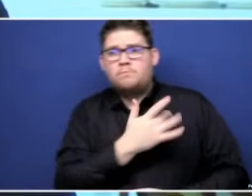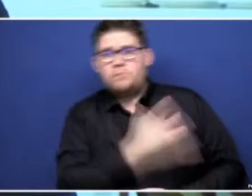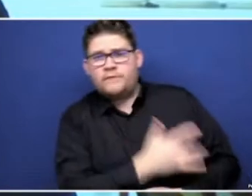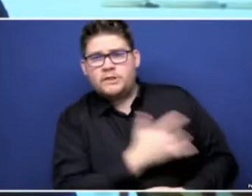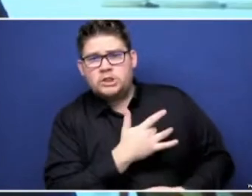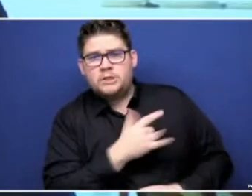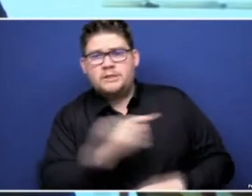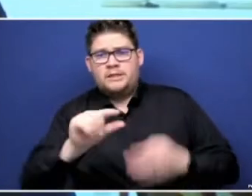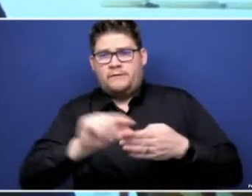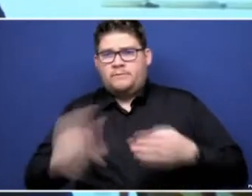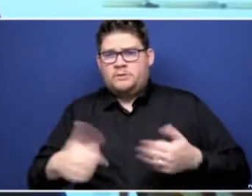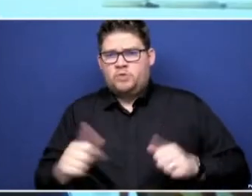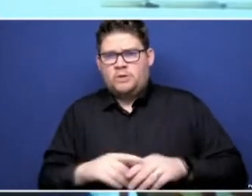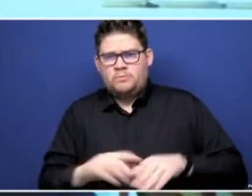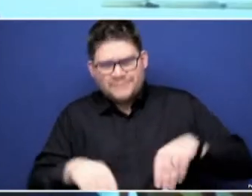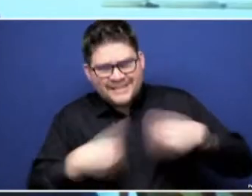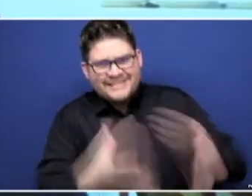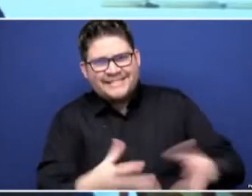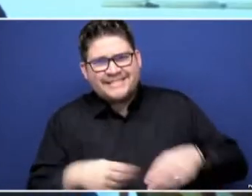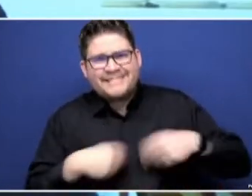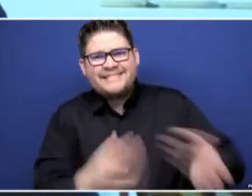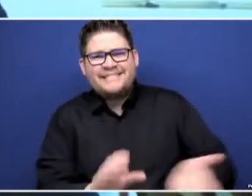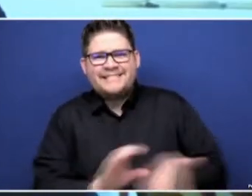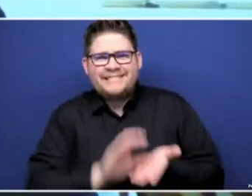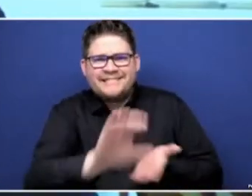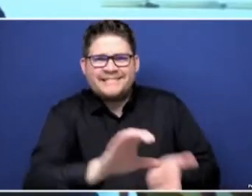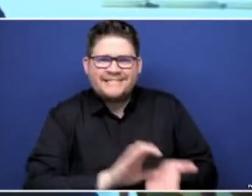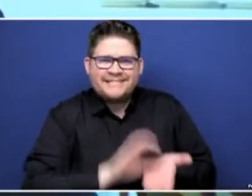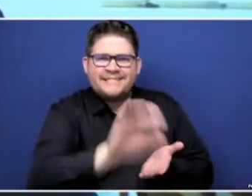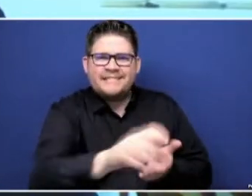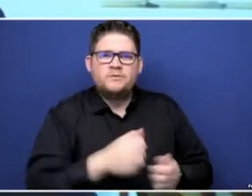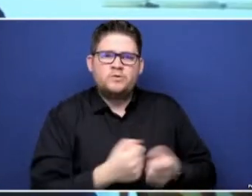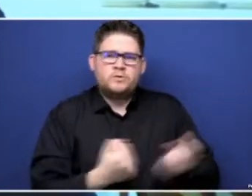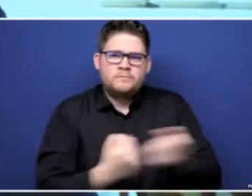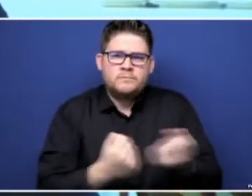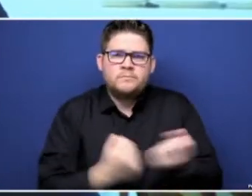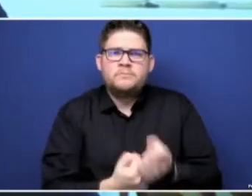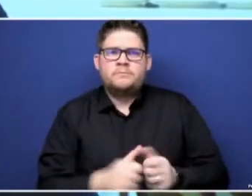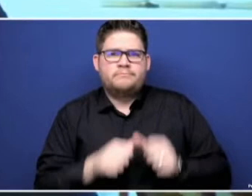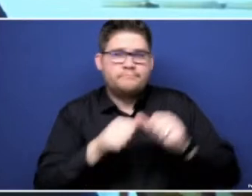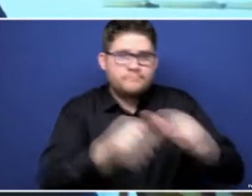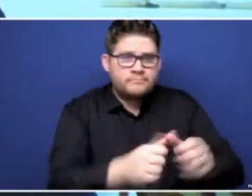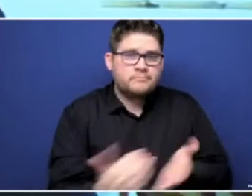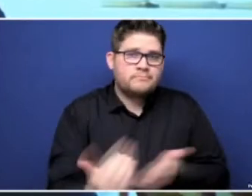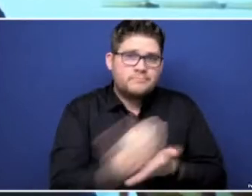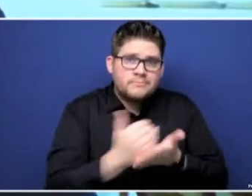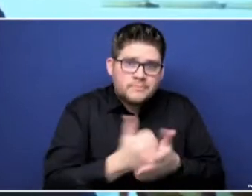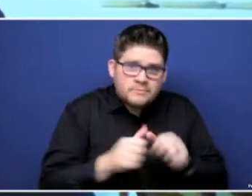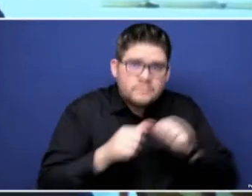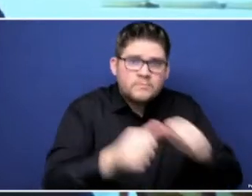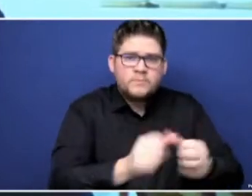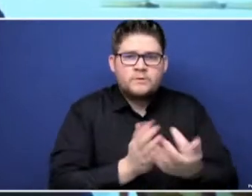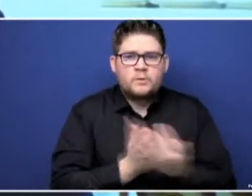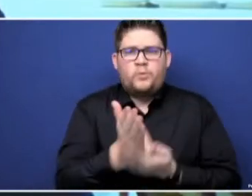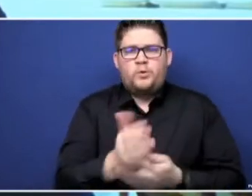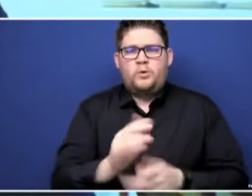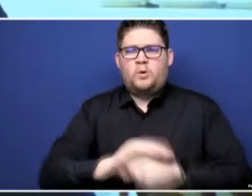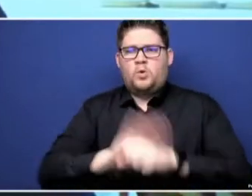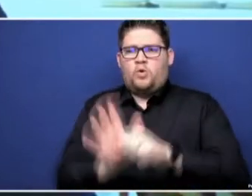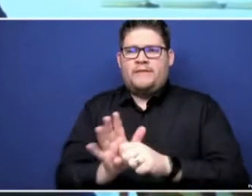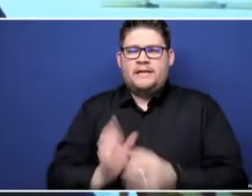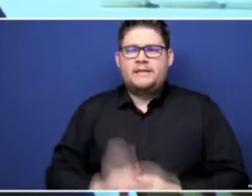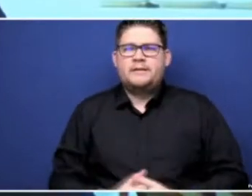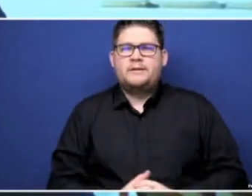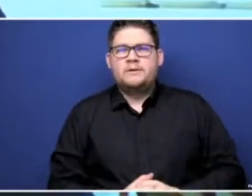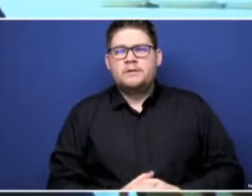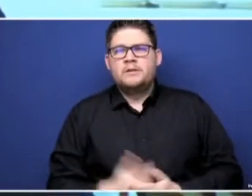200,000 individuals will be added to the 70s cohort because we believe they need to be protected sooner than their age